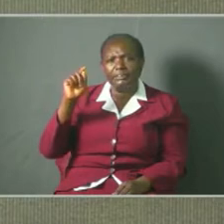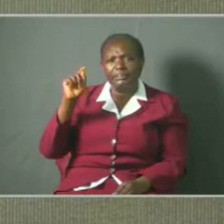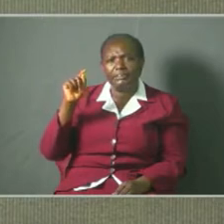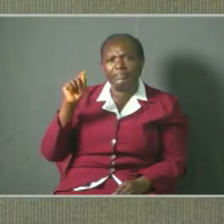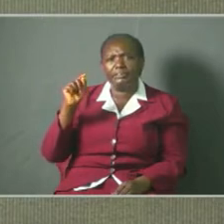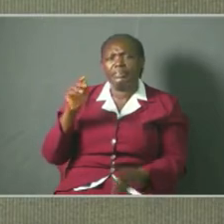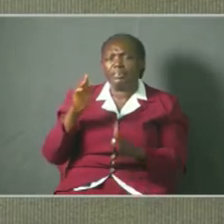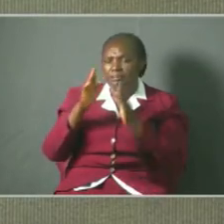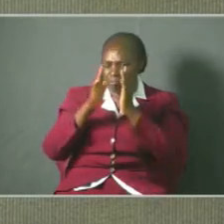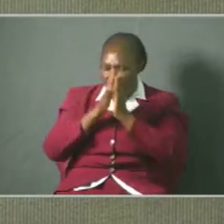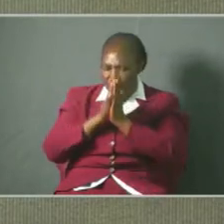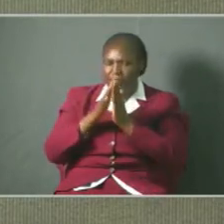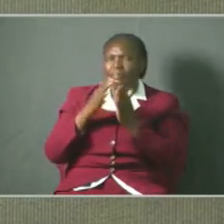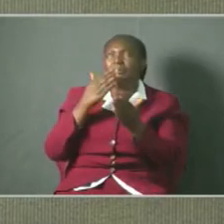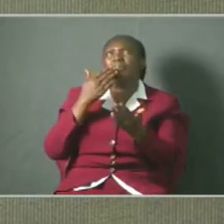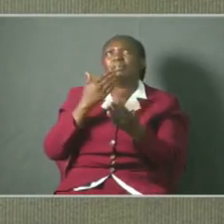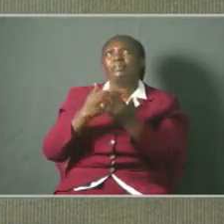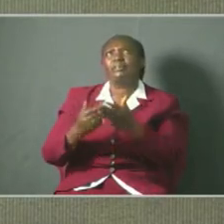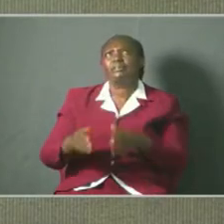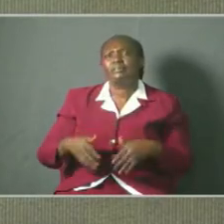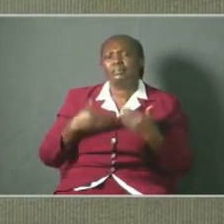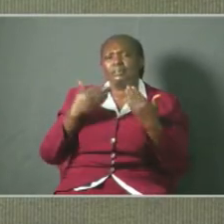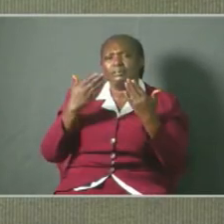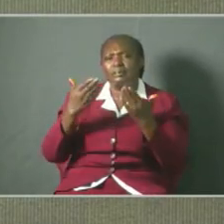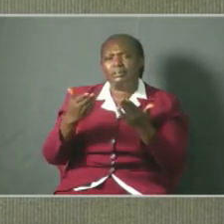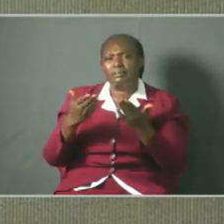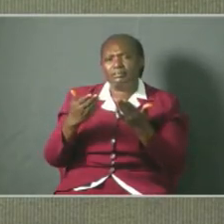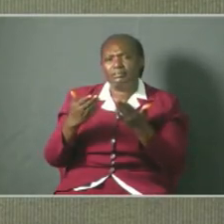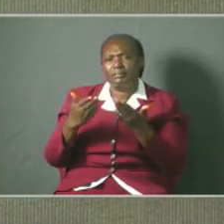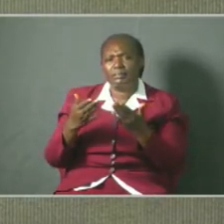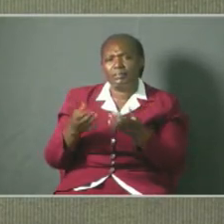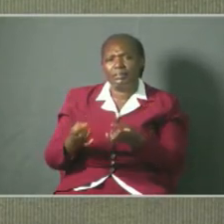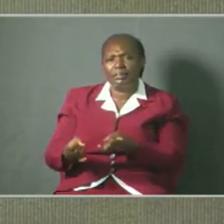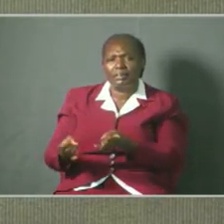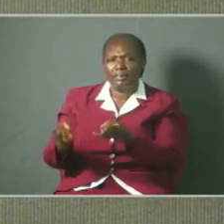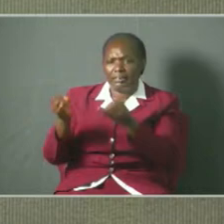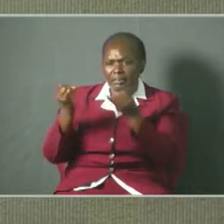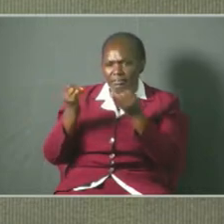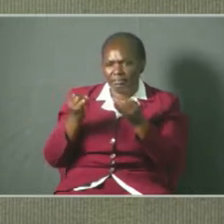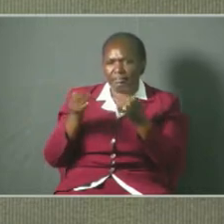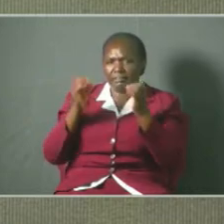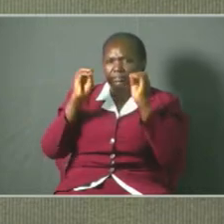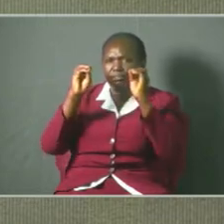thanksgiving and singing, Teacher Lynette, for 5 minutes.